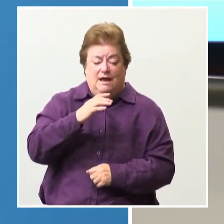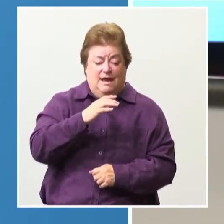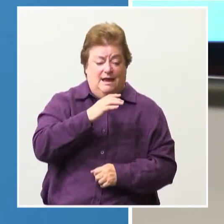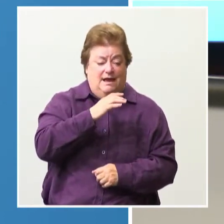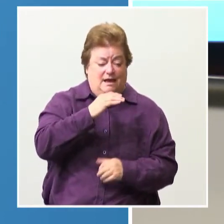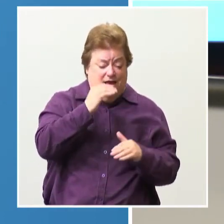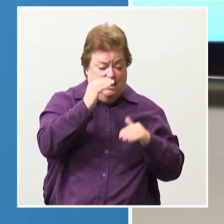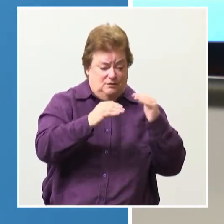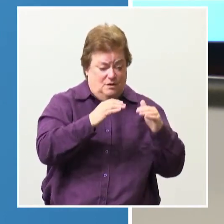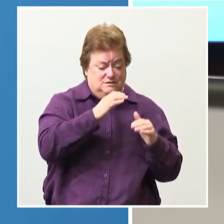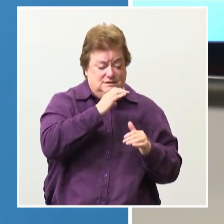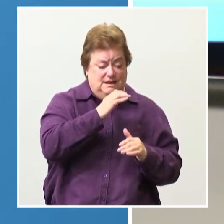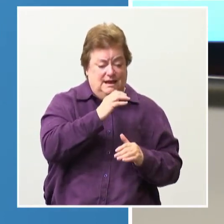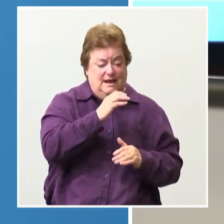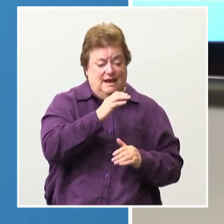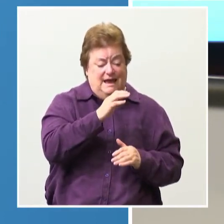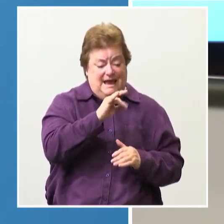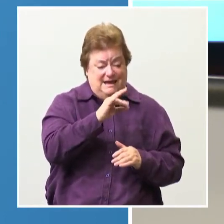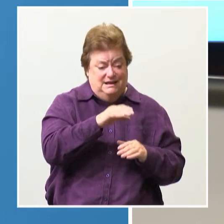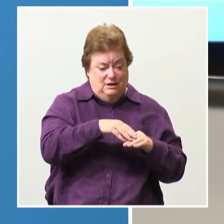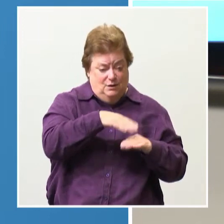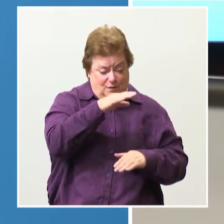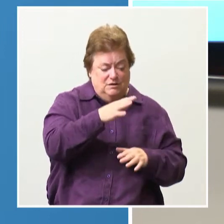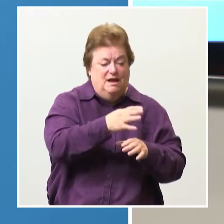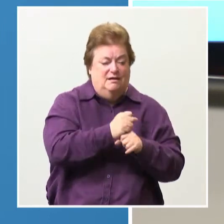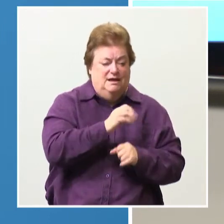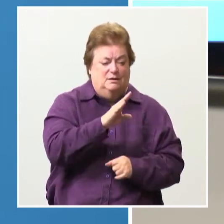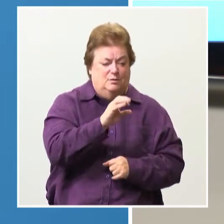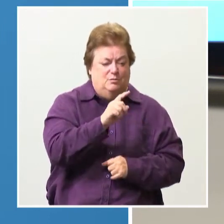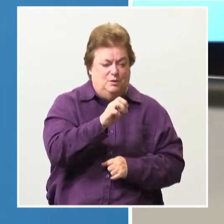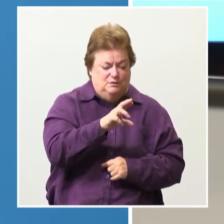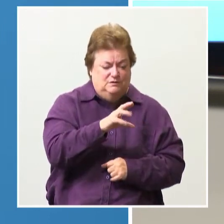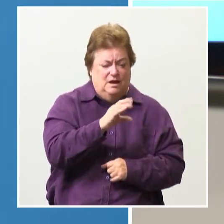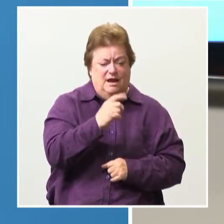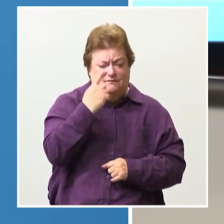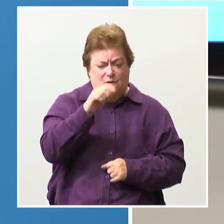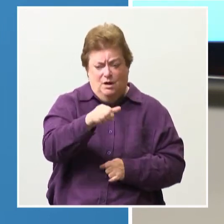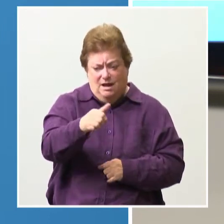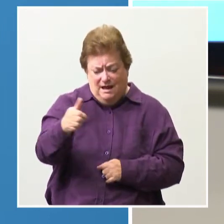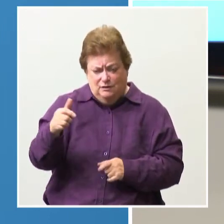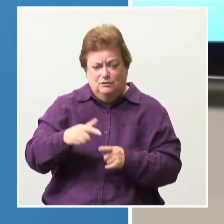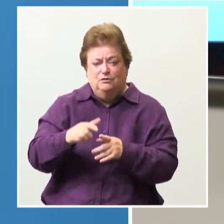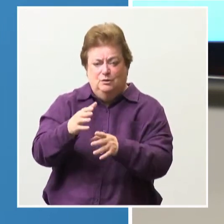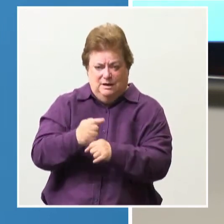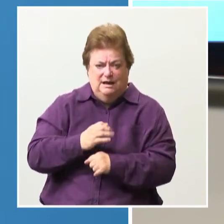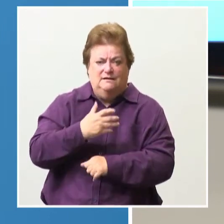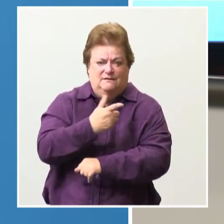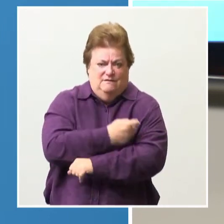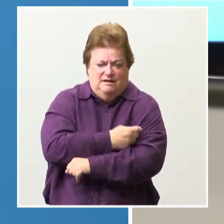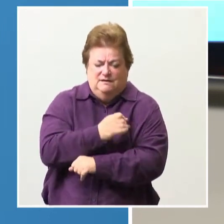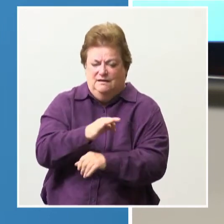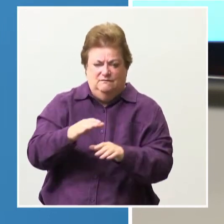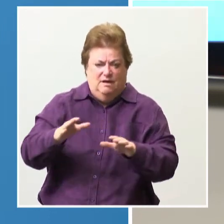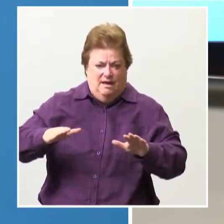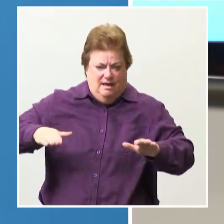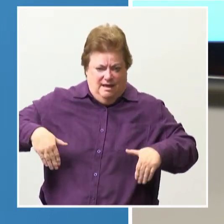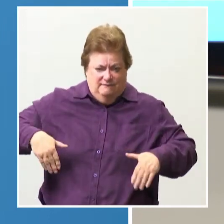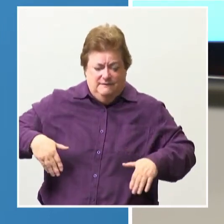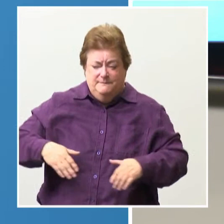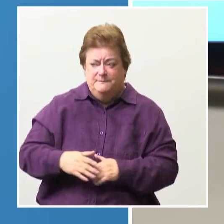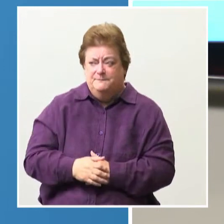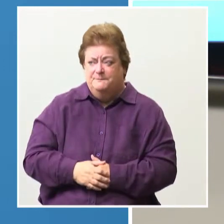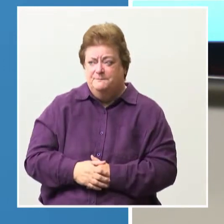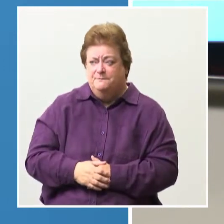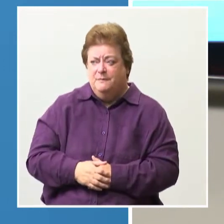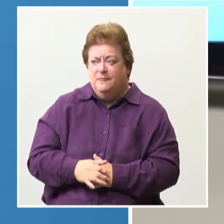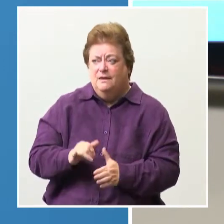18 and older to receive their booster doses, and for others to get vaccinated if they haven't already.